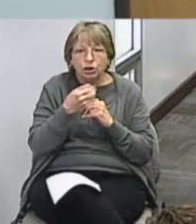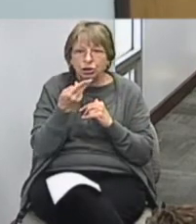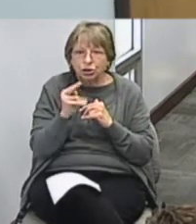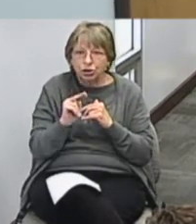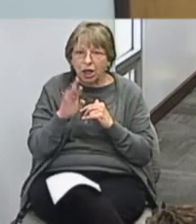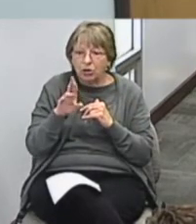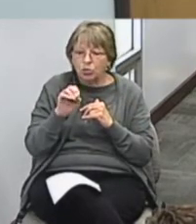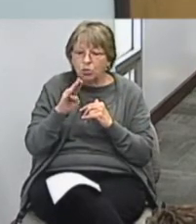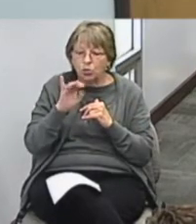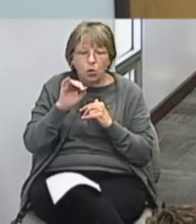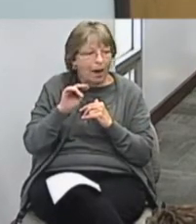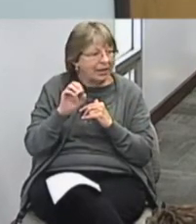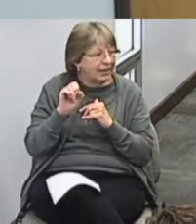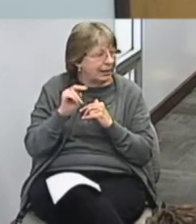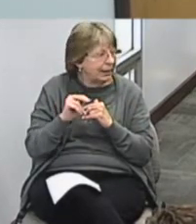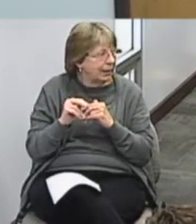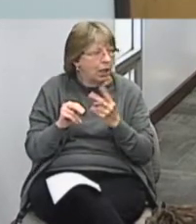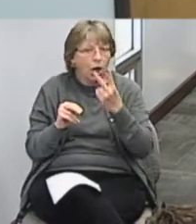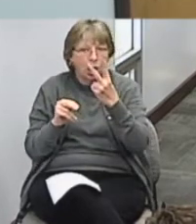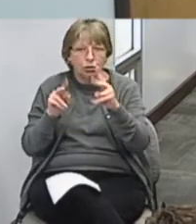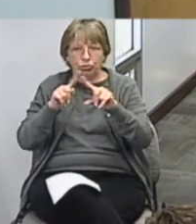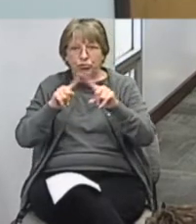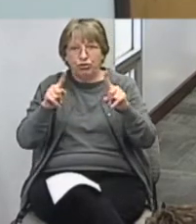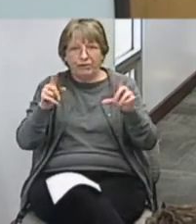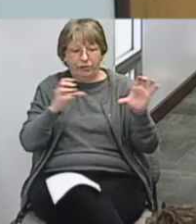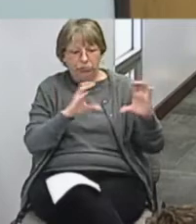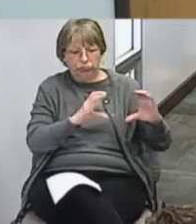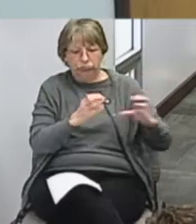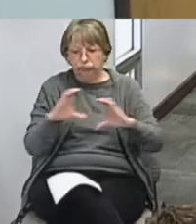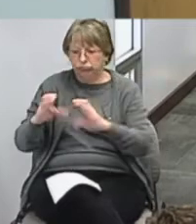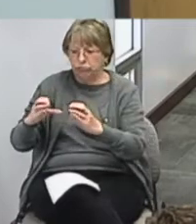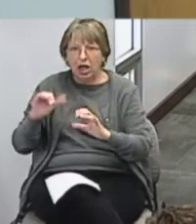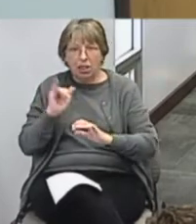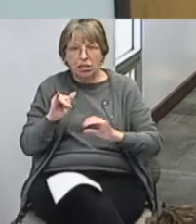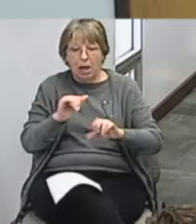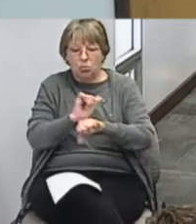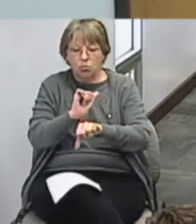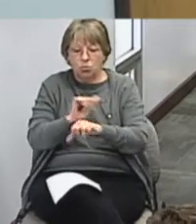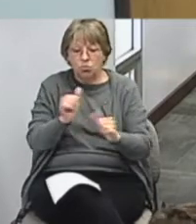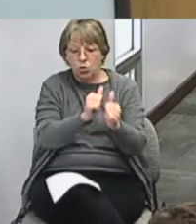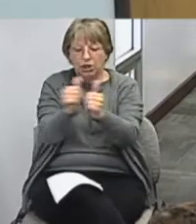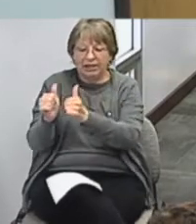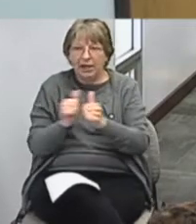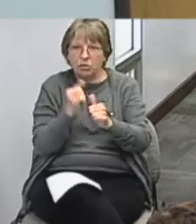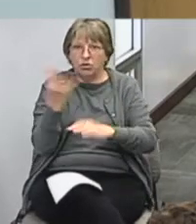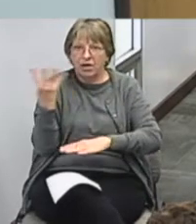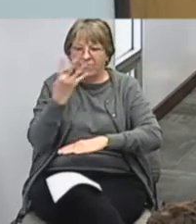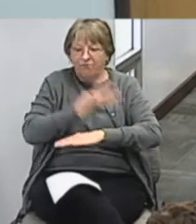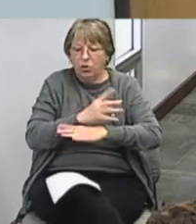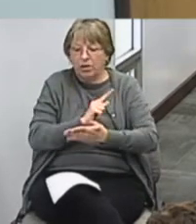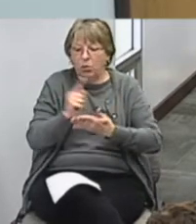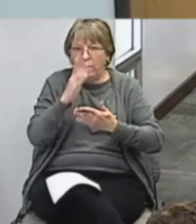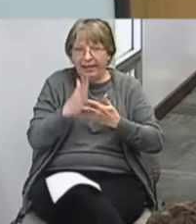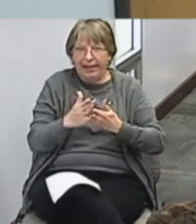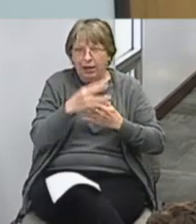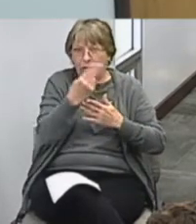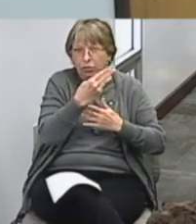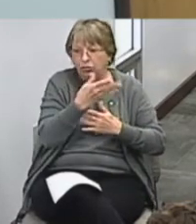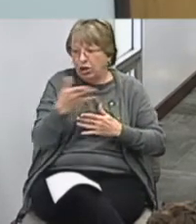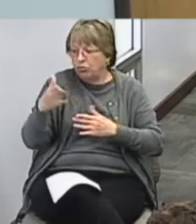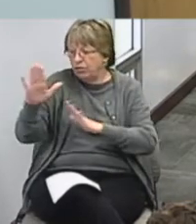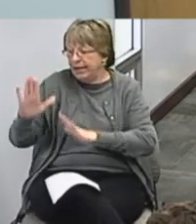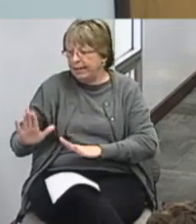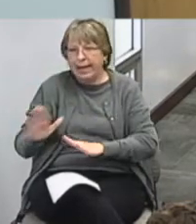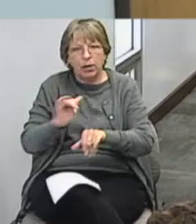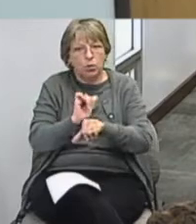are two different entities, but we coordinate together during that 4-day weekend, Thursday, Friday, Saturday, Sunday, to work